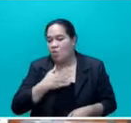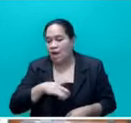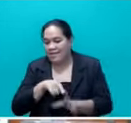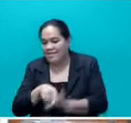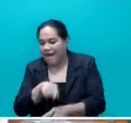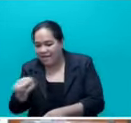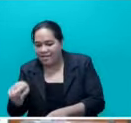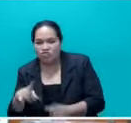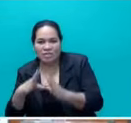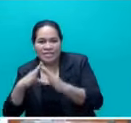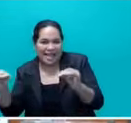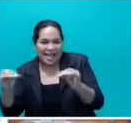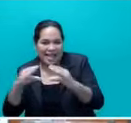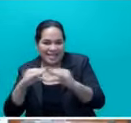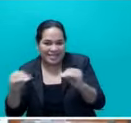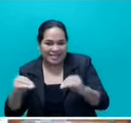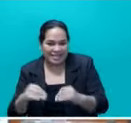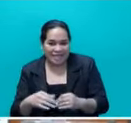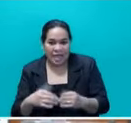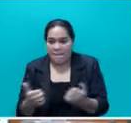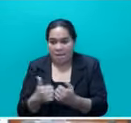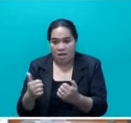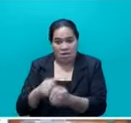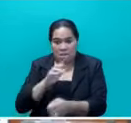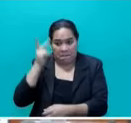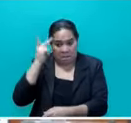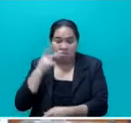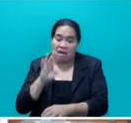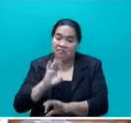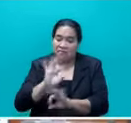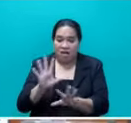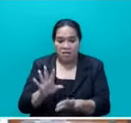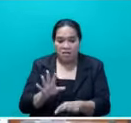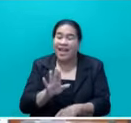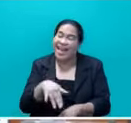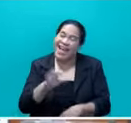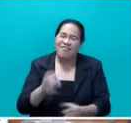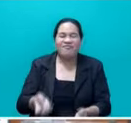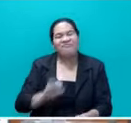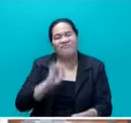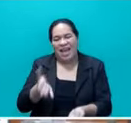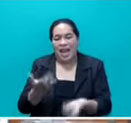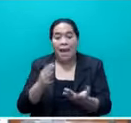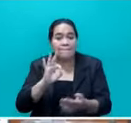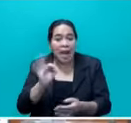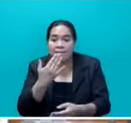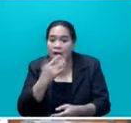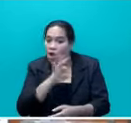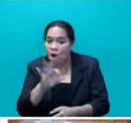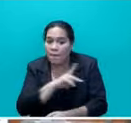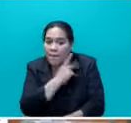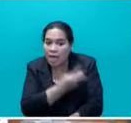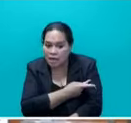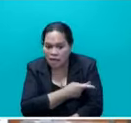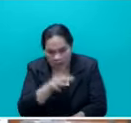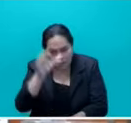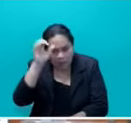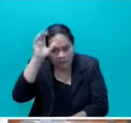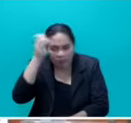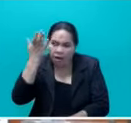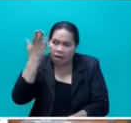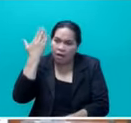sex. And a lot of parents, of course, now allow them to have sex. They said, as long as you don't fall pregnant. You may recall a few years